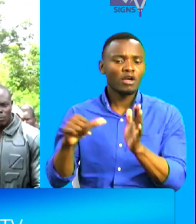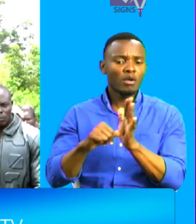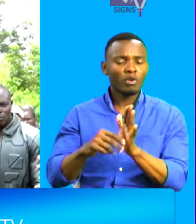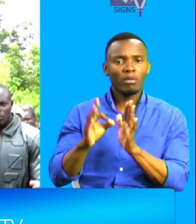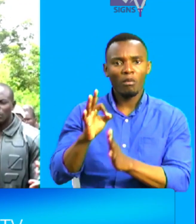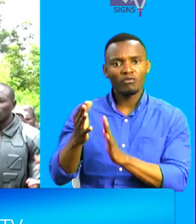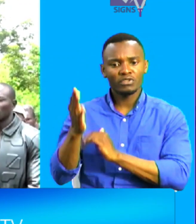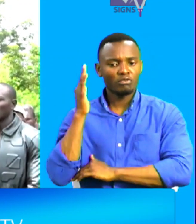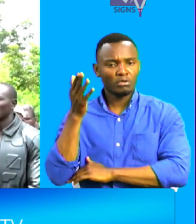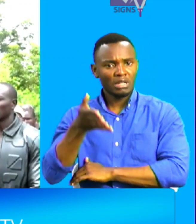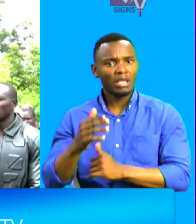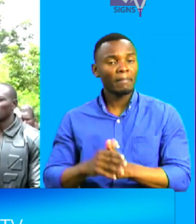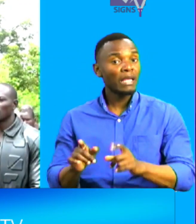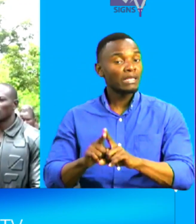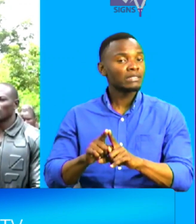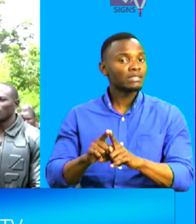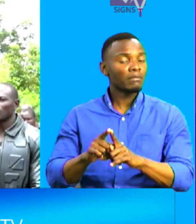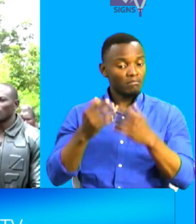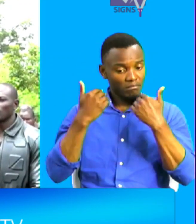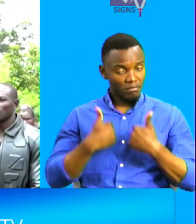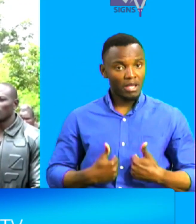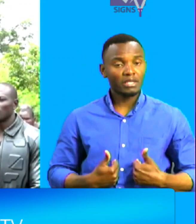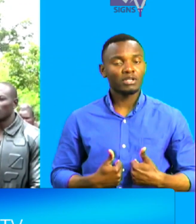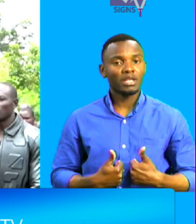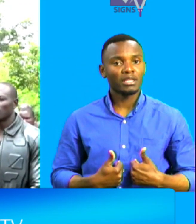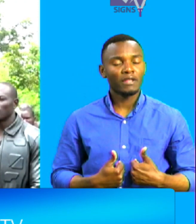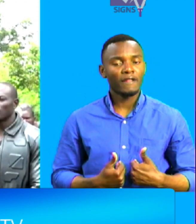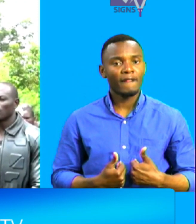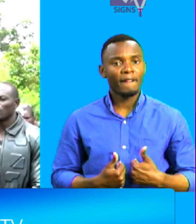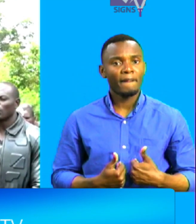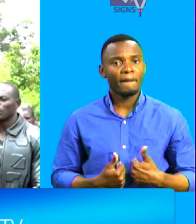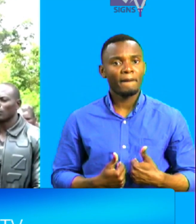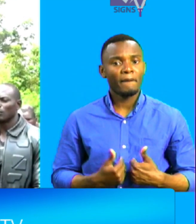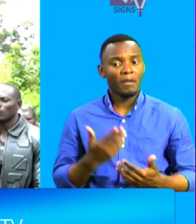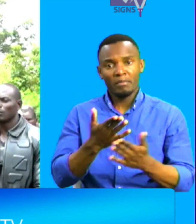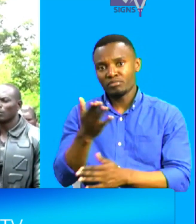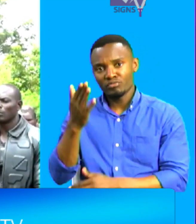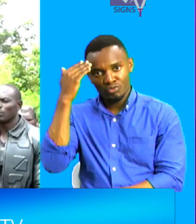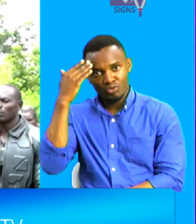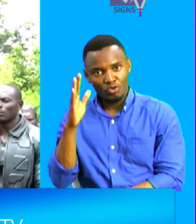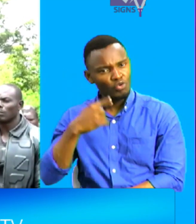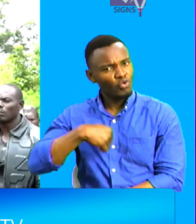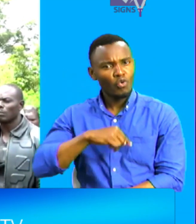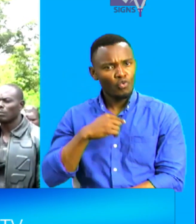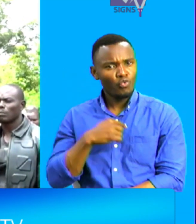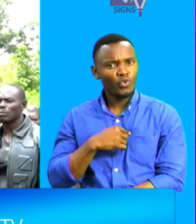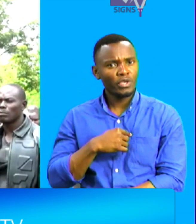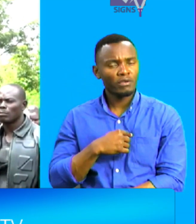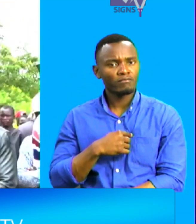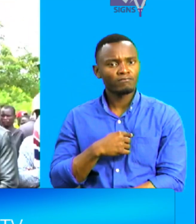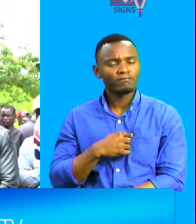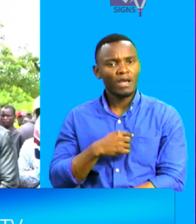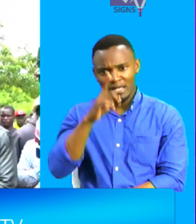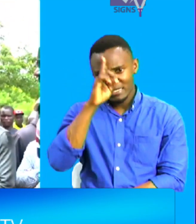wenyewe saa zingine labda hamjui ni kwamba tunachukua hii issue ya patrols very